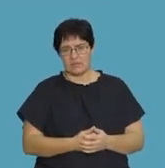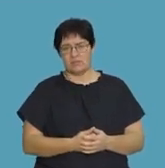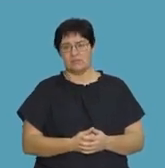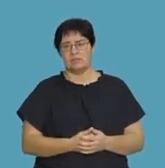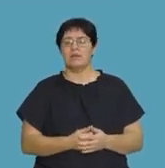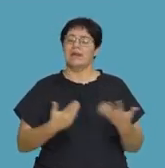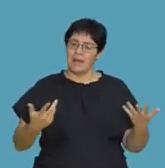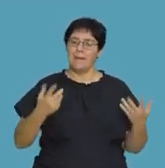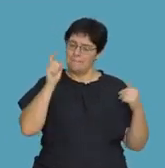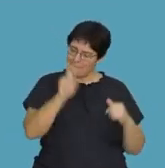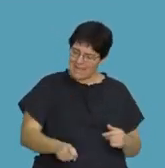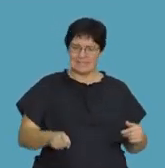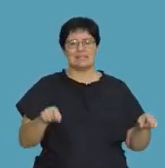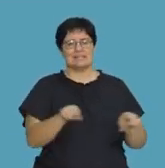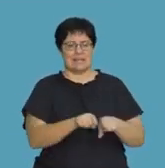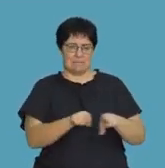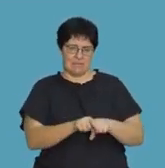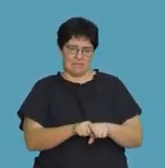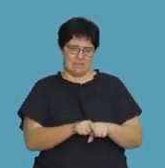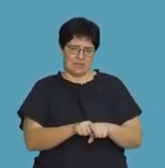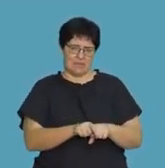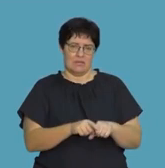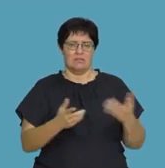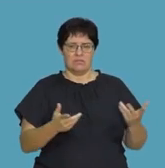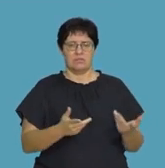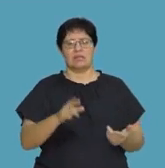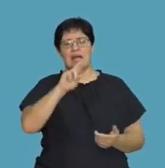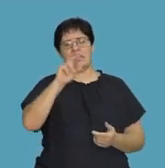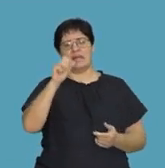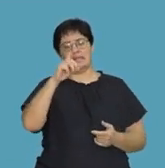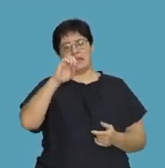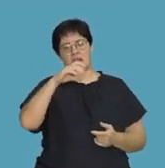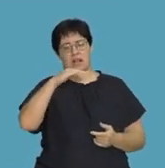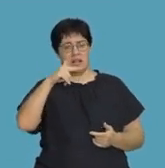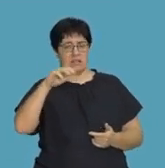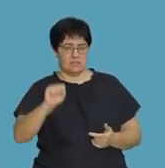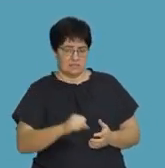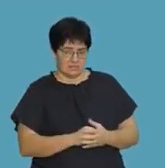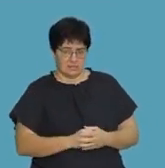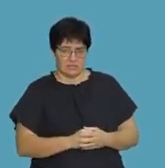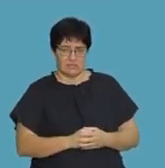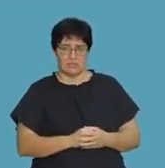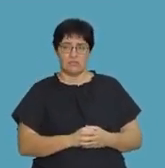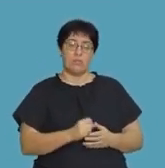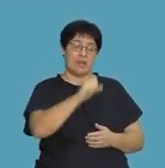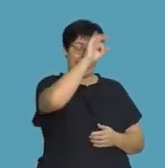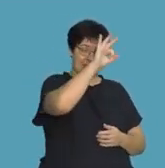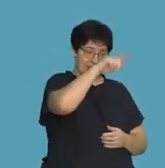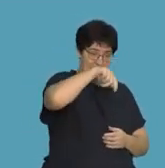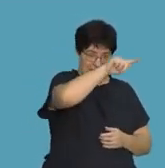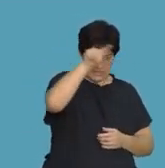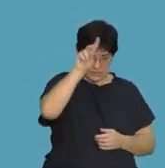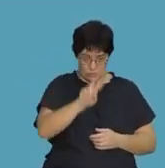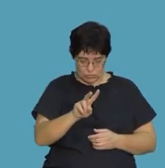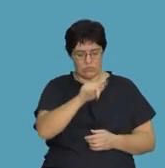mean, right? So it must be the same radicals. We normally actually call them radicals. So it must be cube root and cube root,